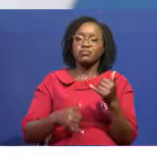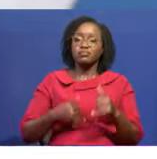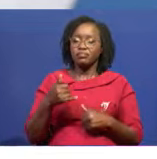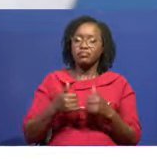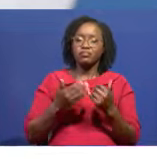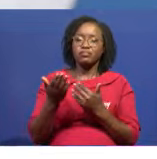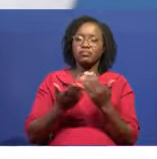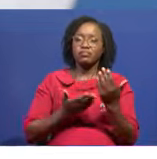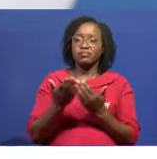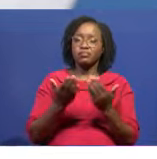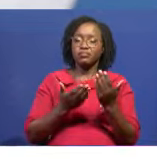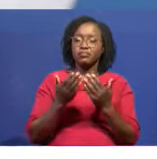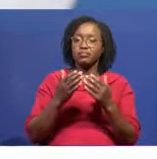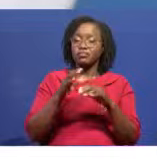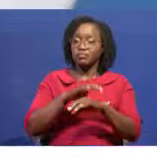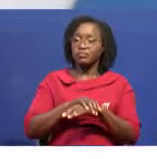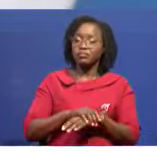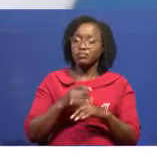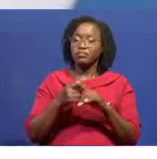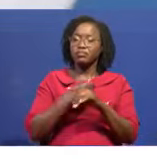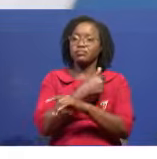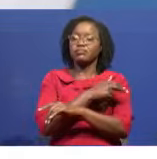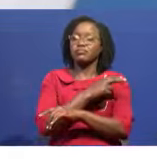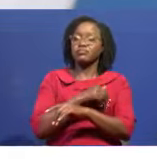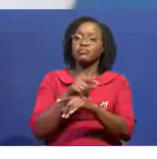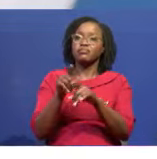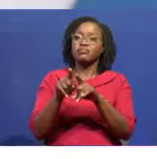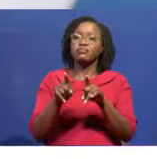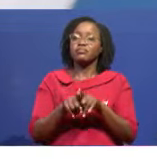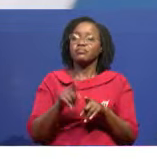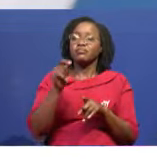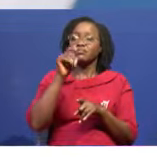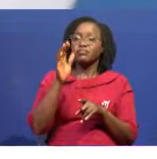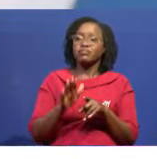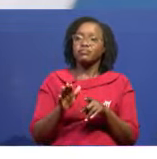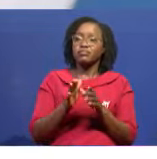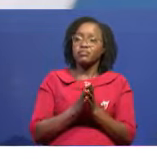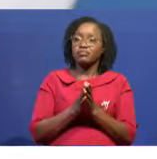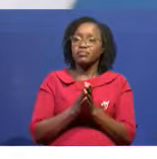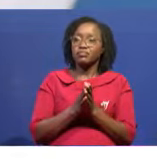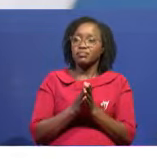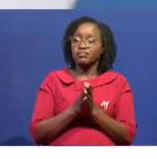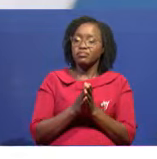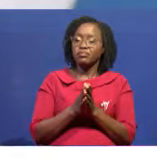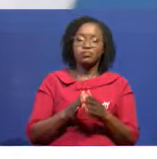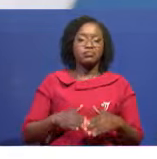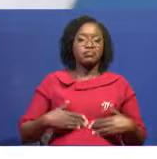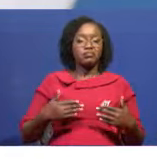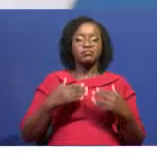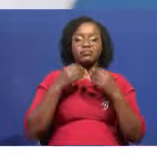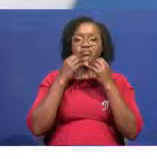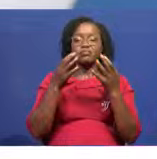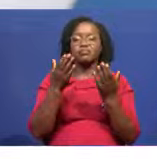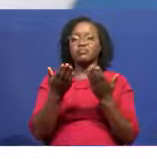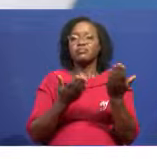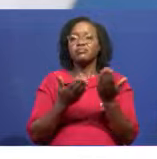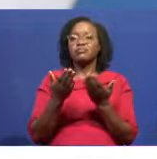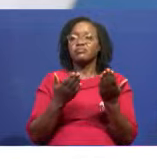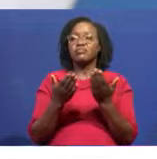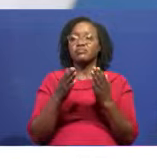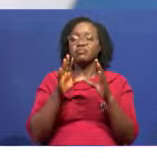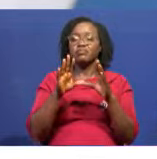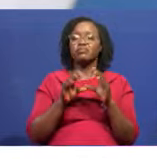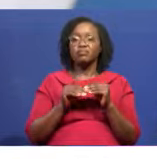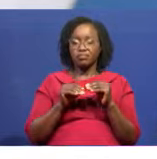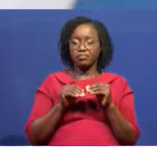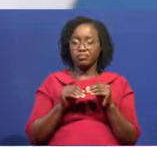that they have gotten from these hospitals, as well as the Kenyan people who are not quite happy with the services that they have